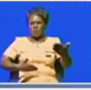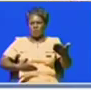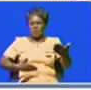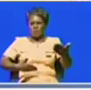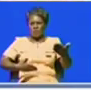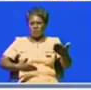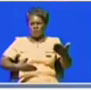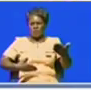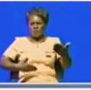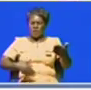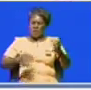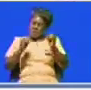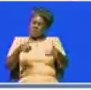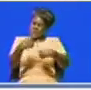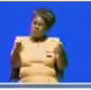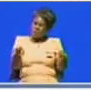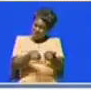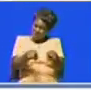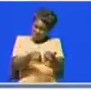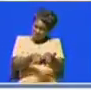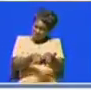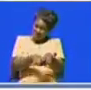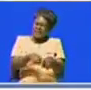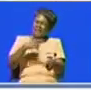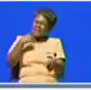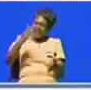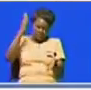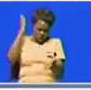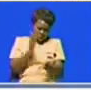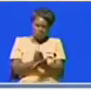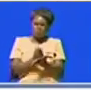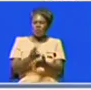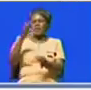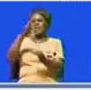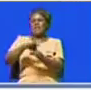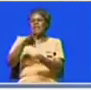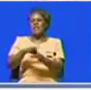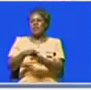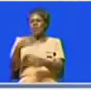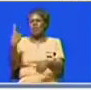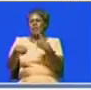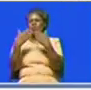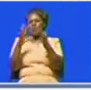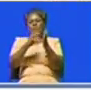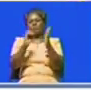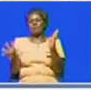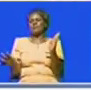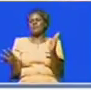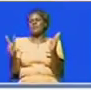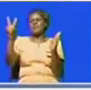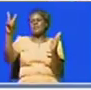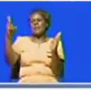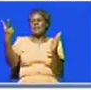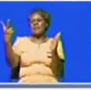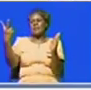to be security features. If we go on this way, I can tell you that those elections, no matter who wins, will be invalidated. Now,